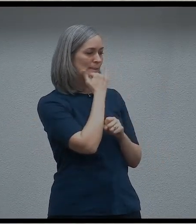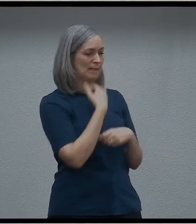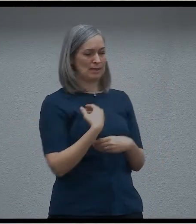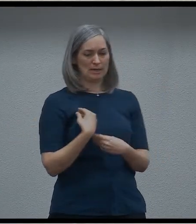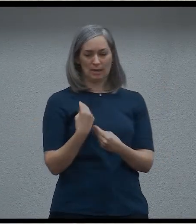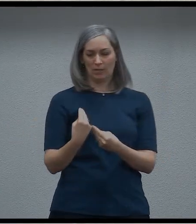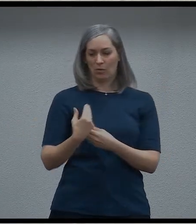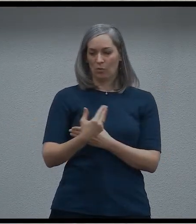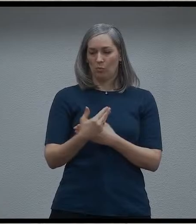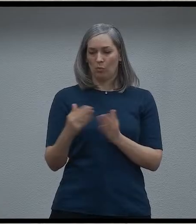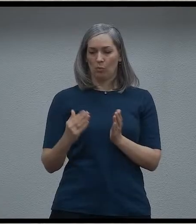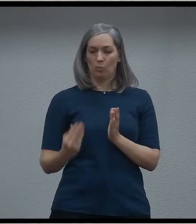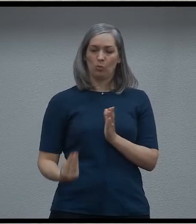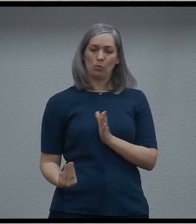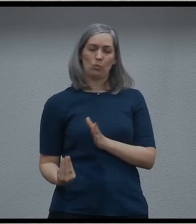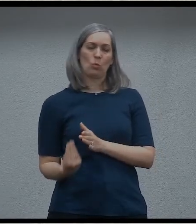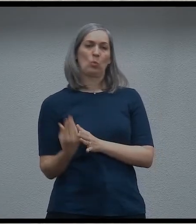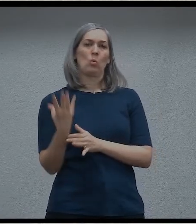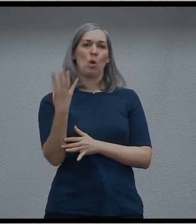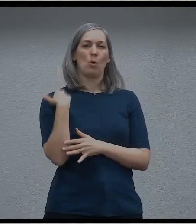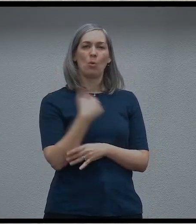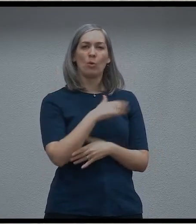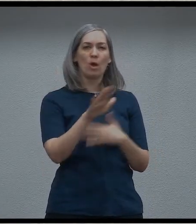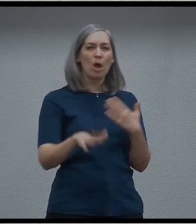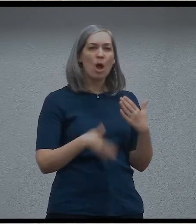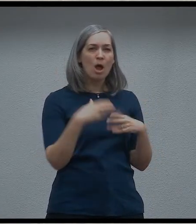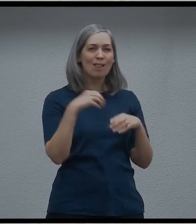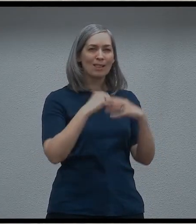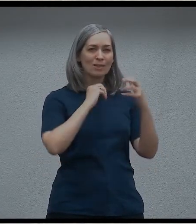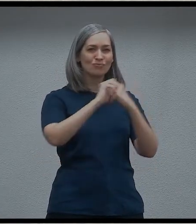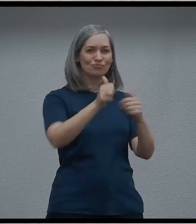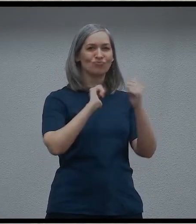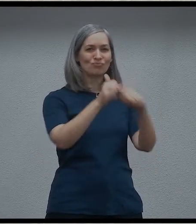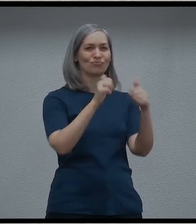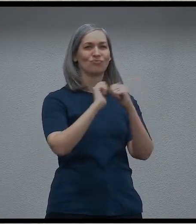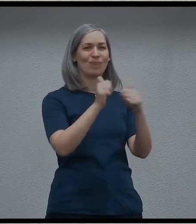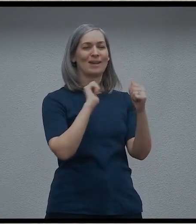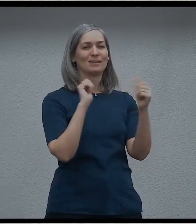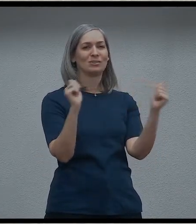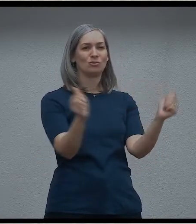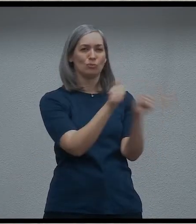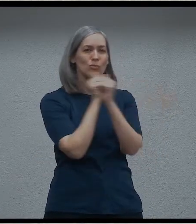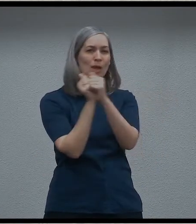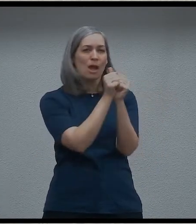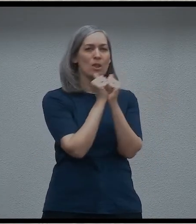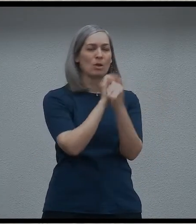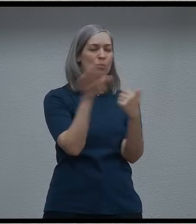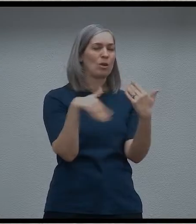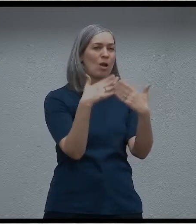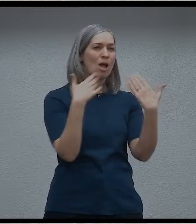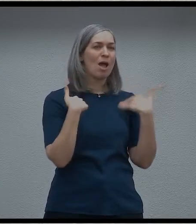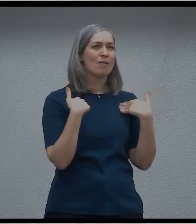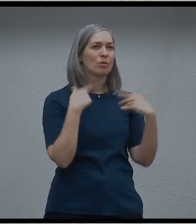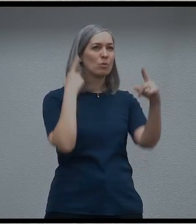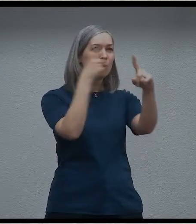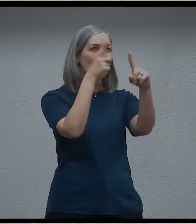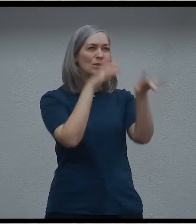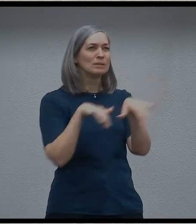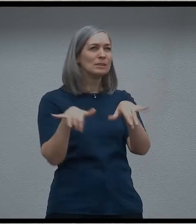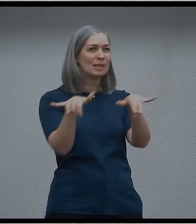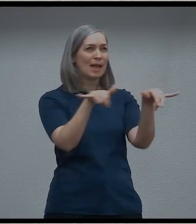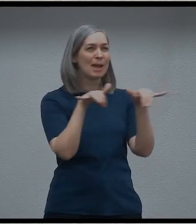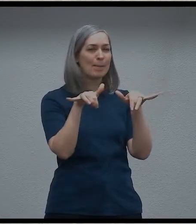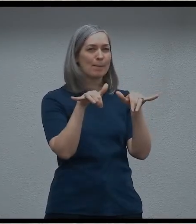to grow. We're all in this race together. We're all striving for the same goal at the end of the day. And Paul